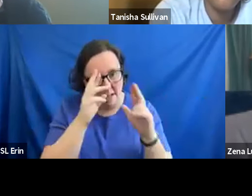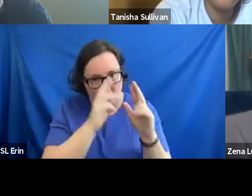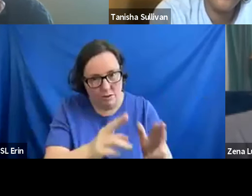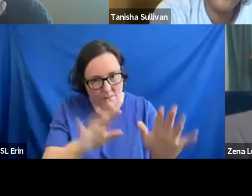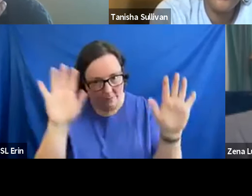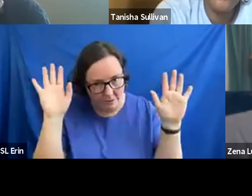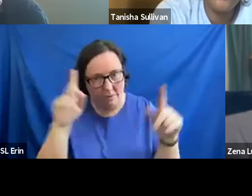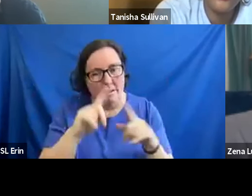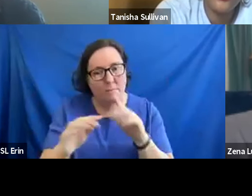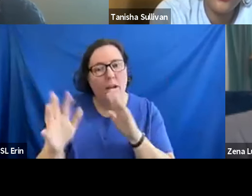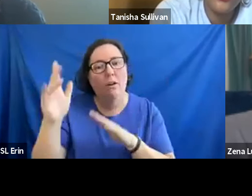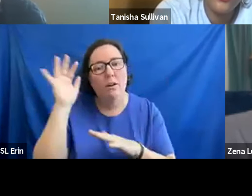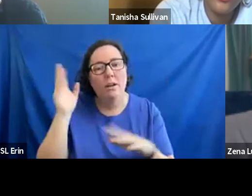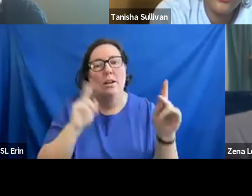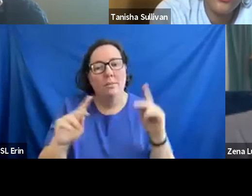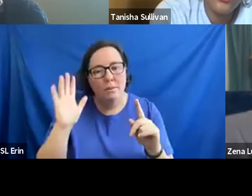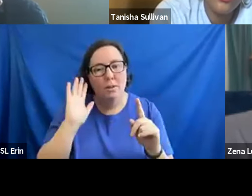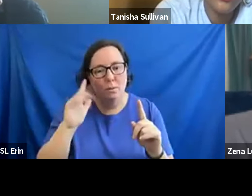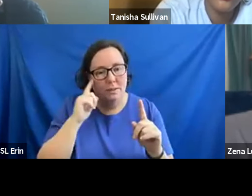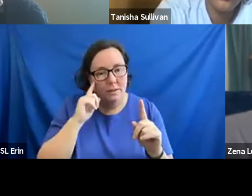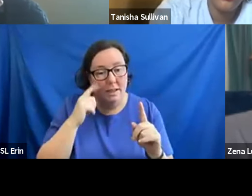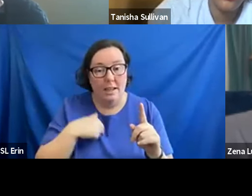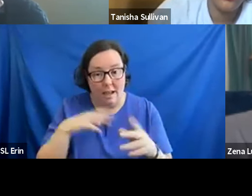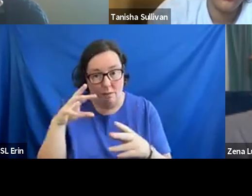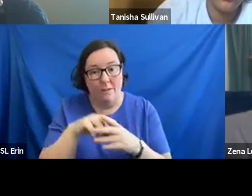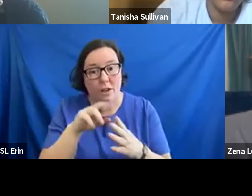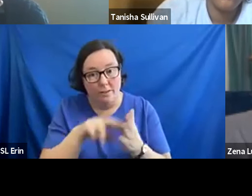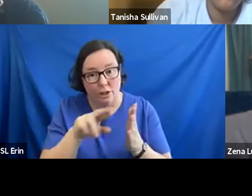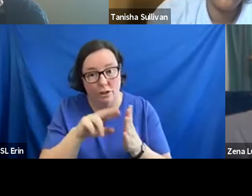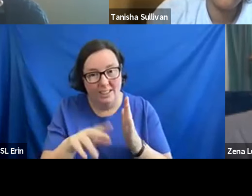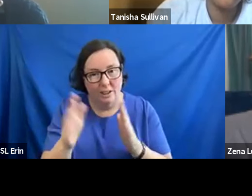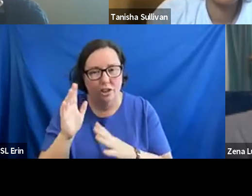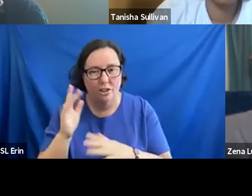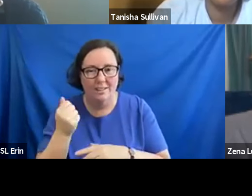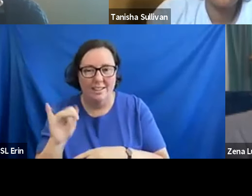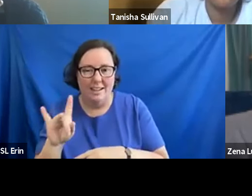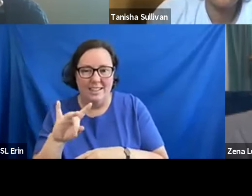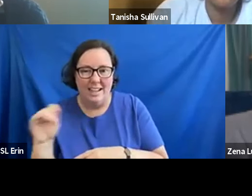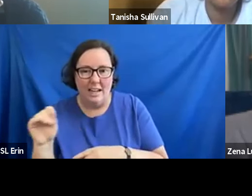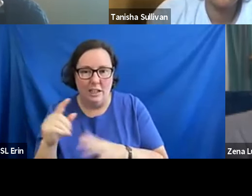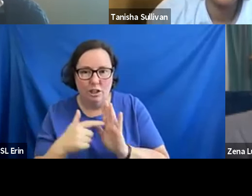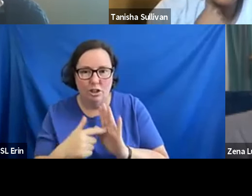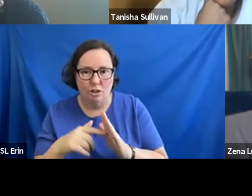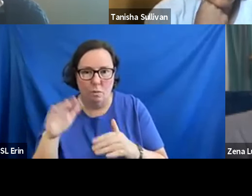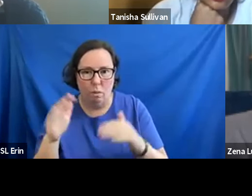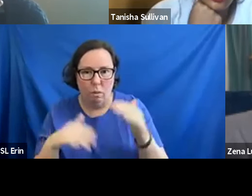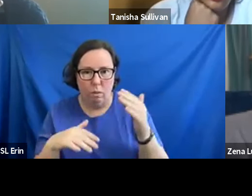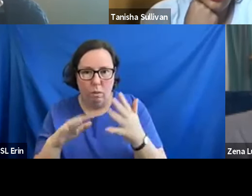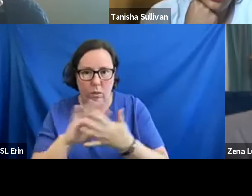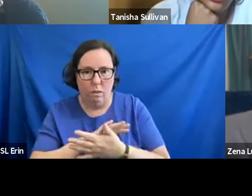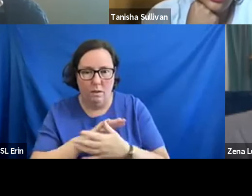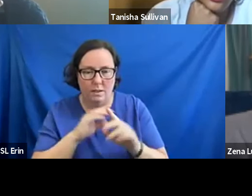respectfully, because I was part of all the research that was done in the 80s that showed the distorting effect of teaching